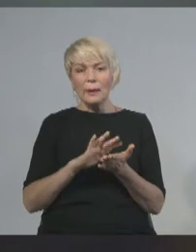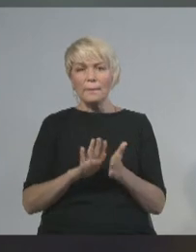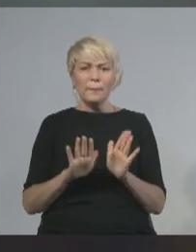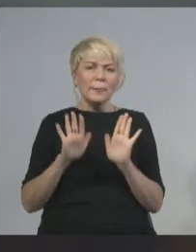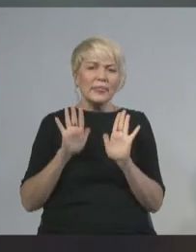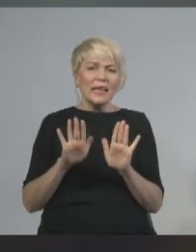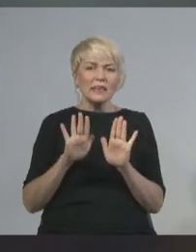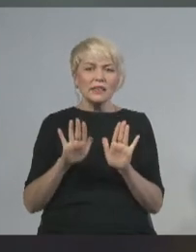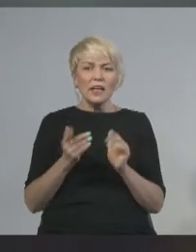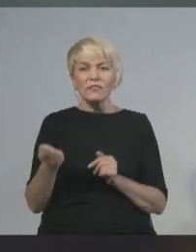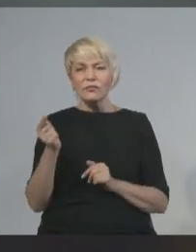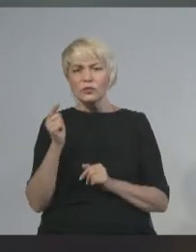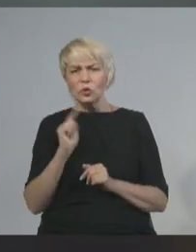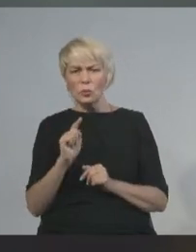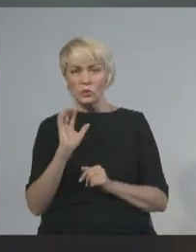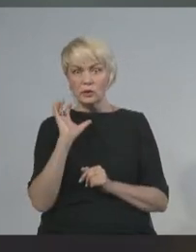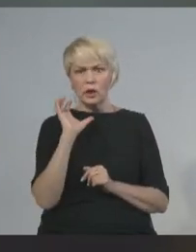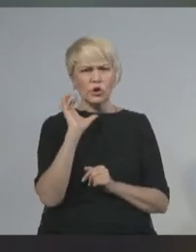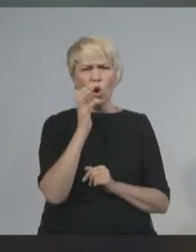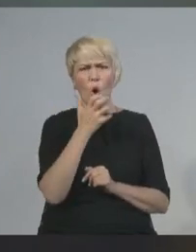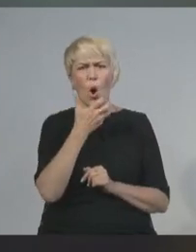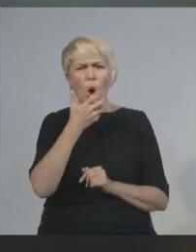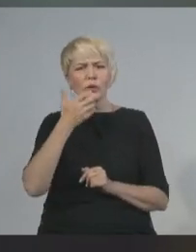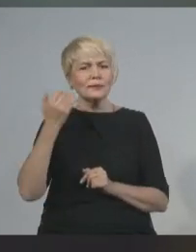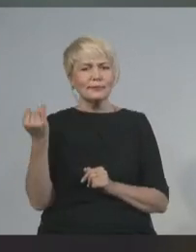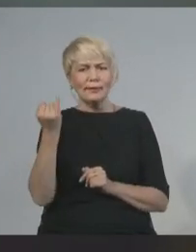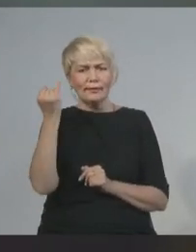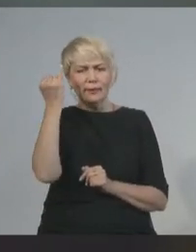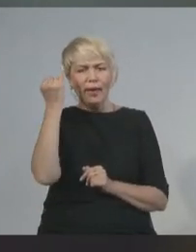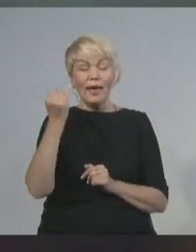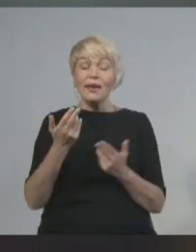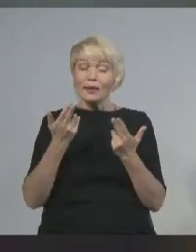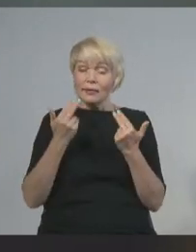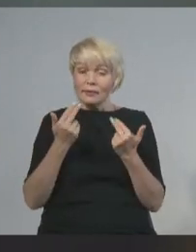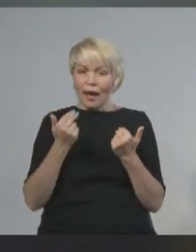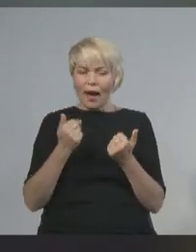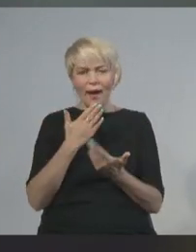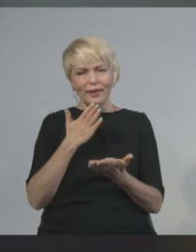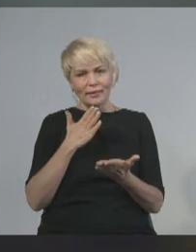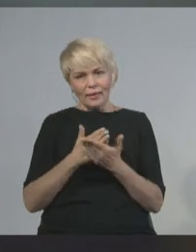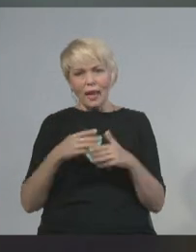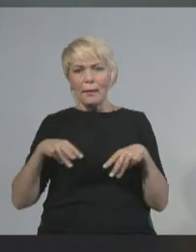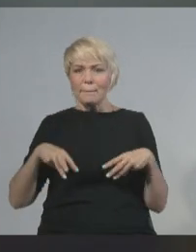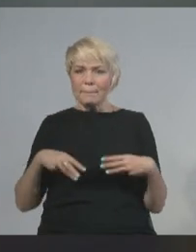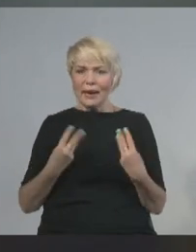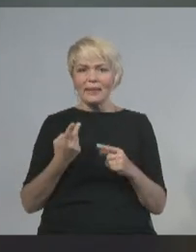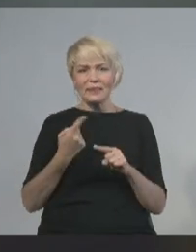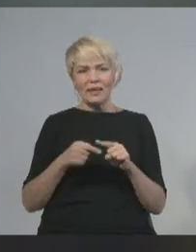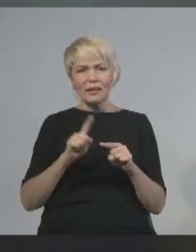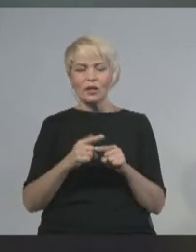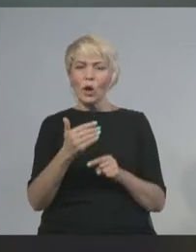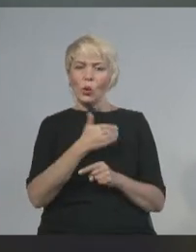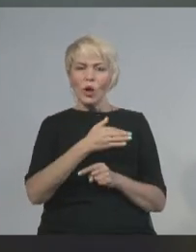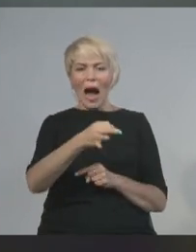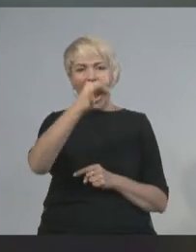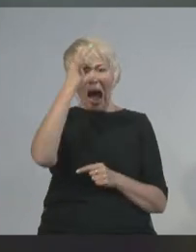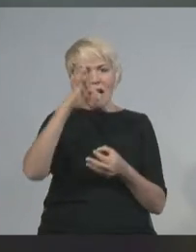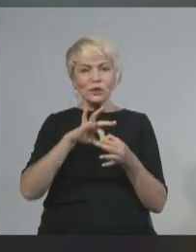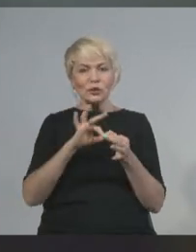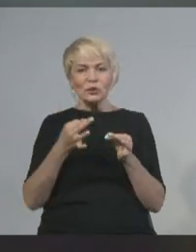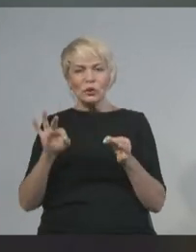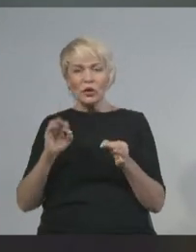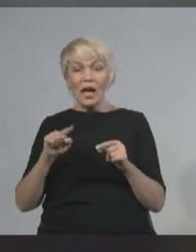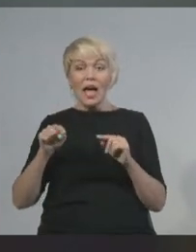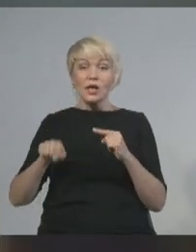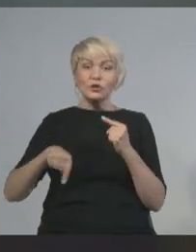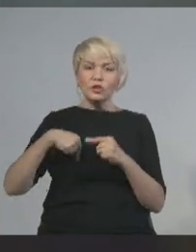it's not about some serious you know idea or ideology yes there are media you